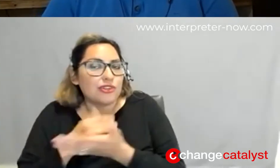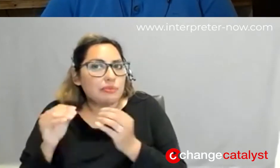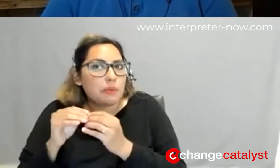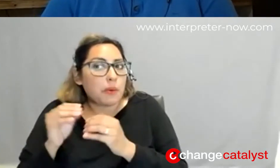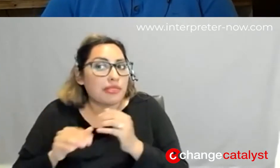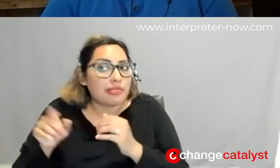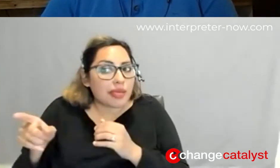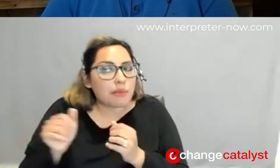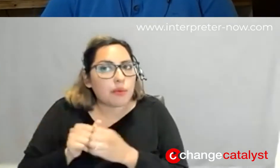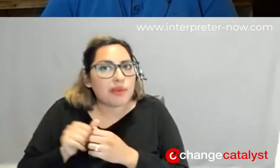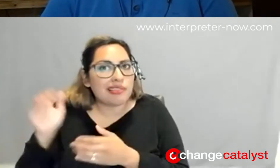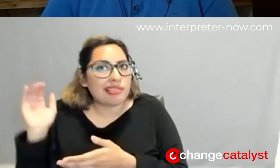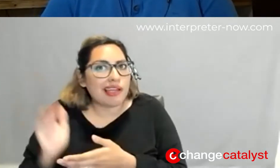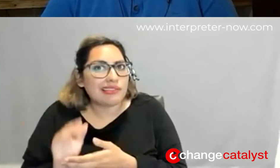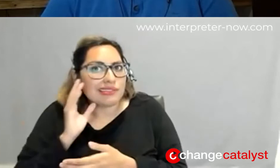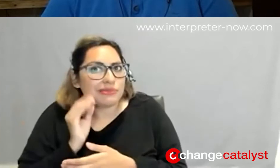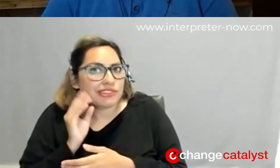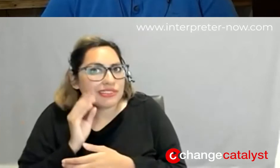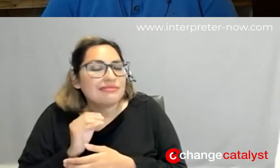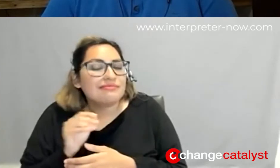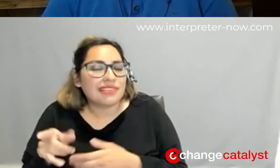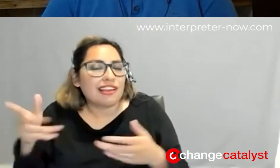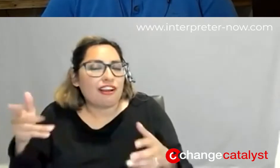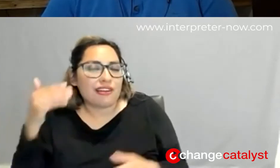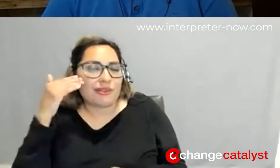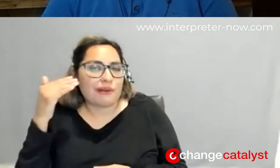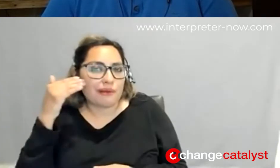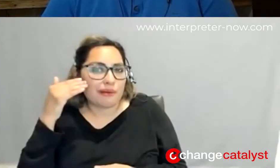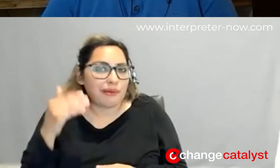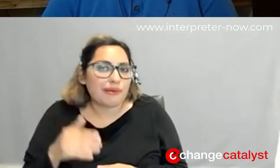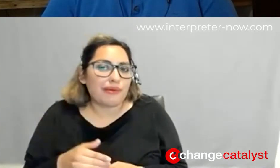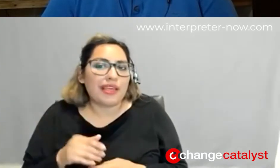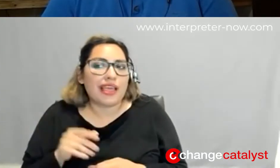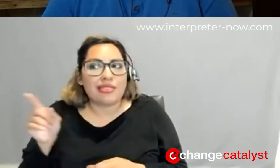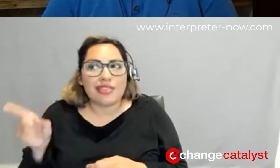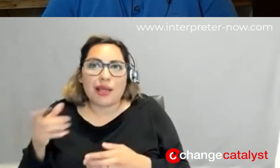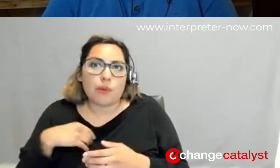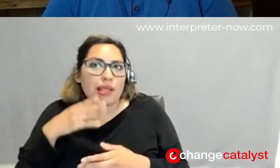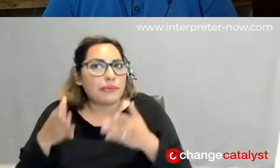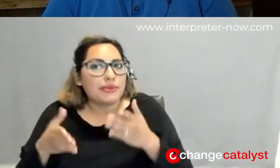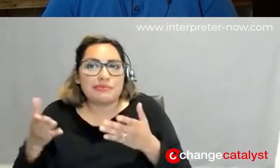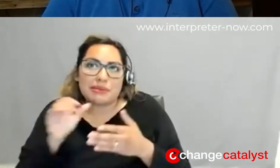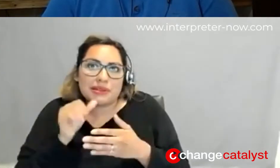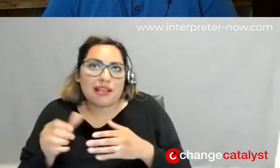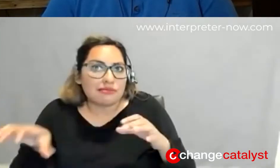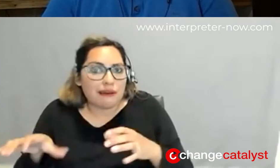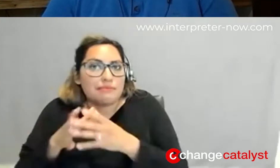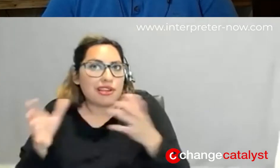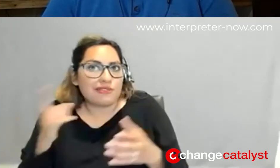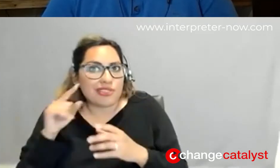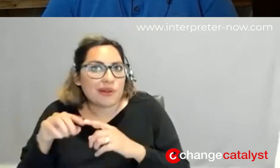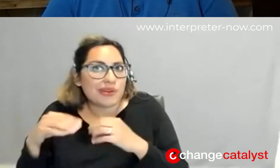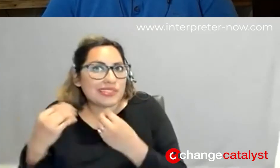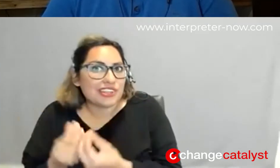less experience and has even done less for the organization. There is still